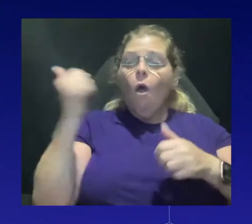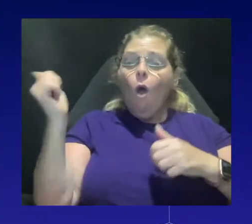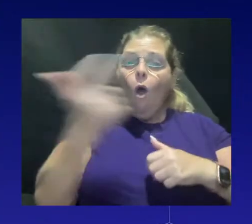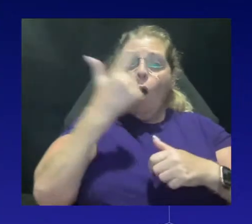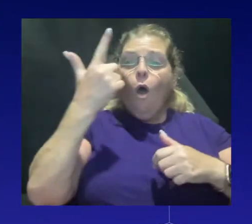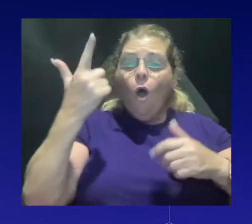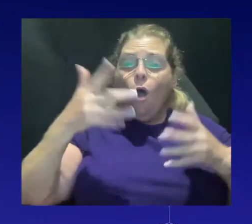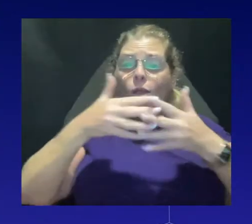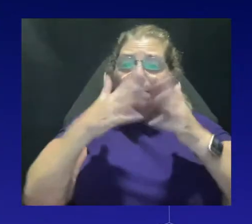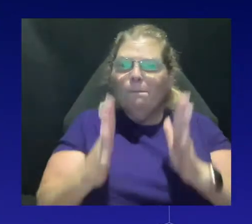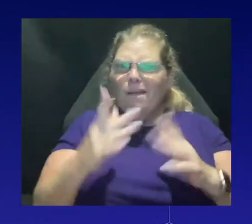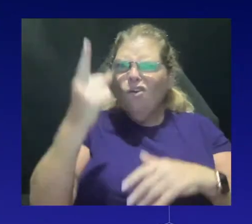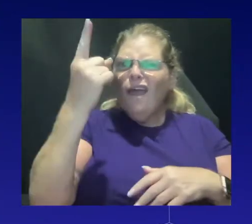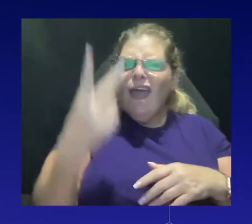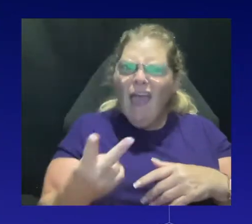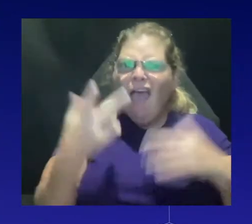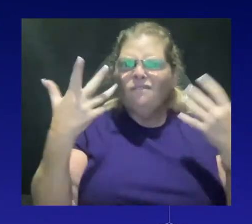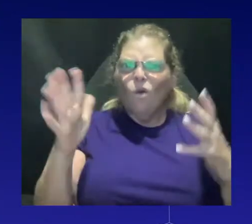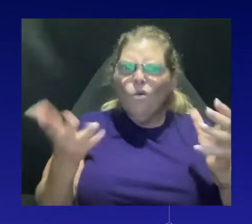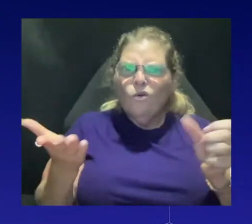Affordable Care Act. And